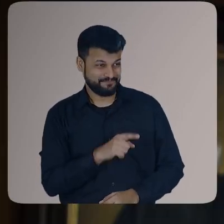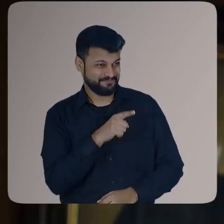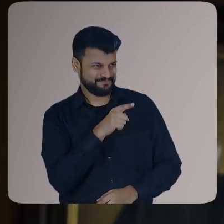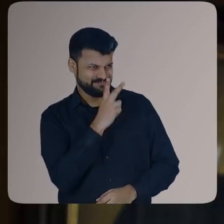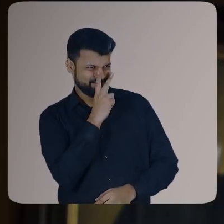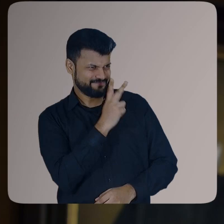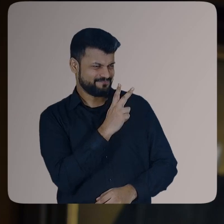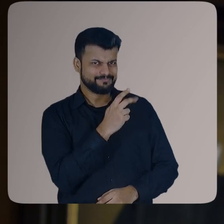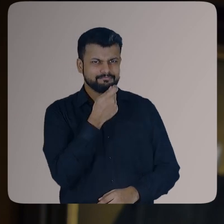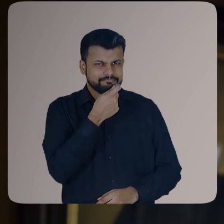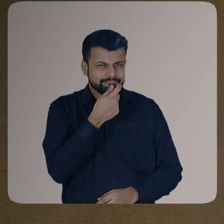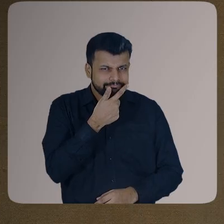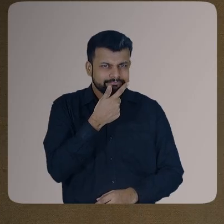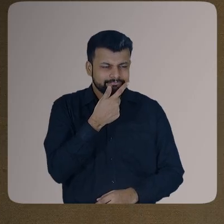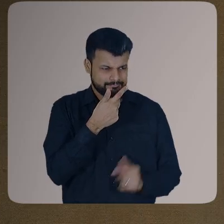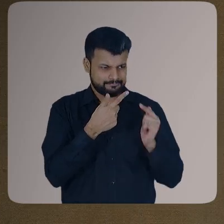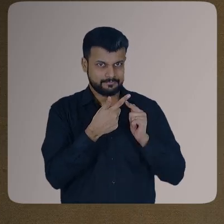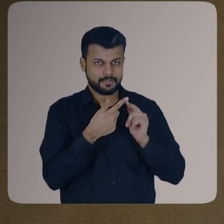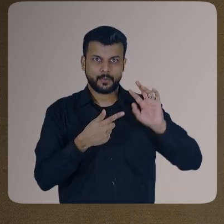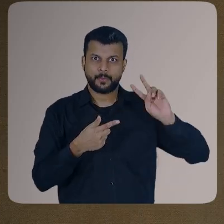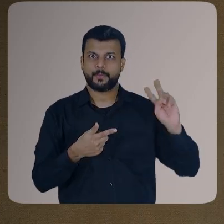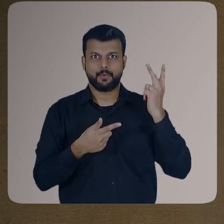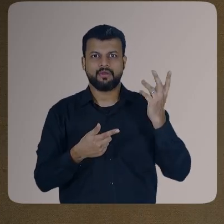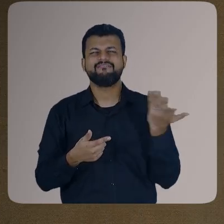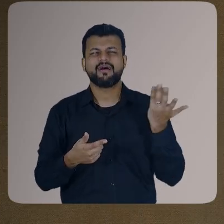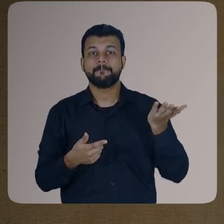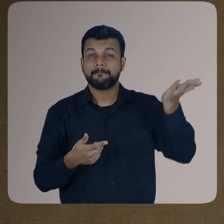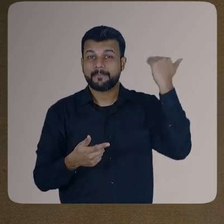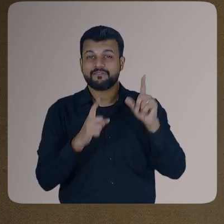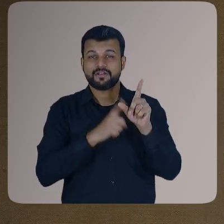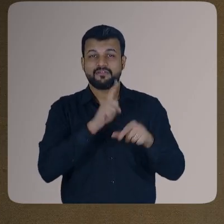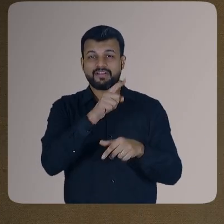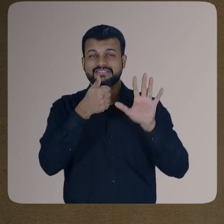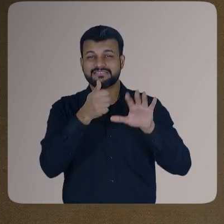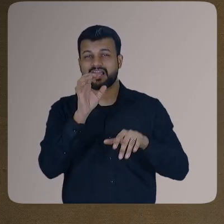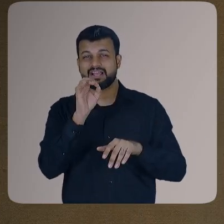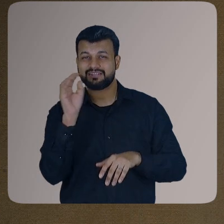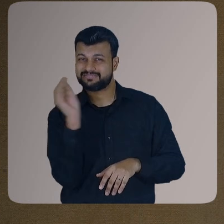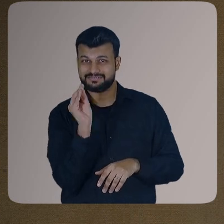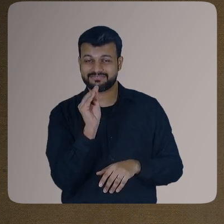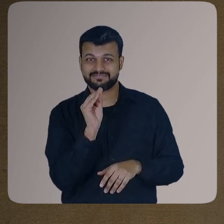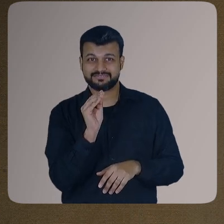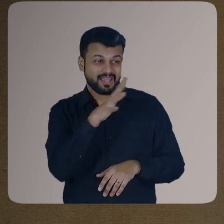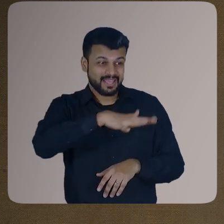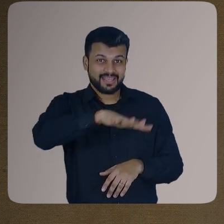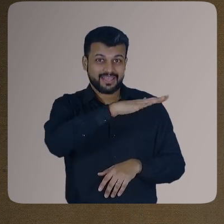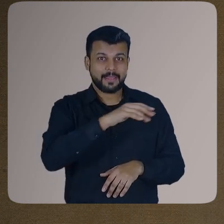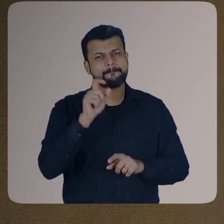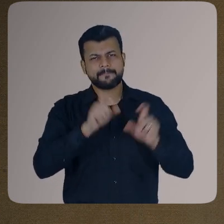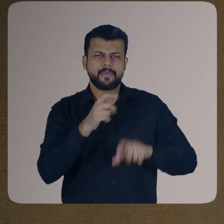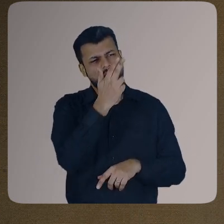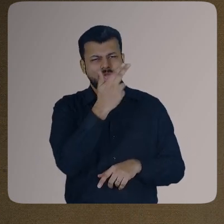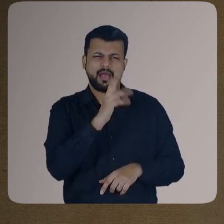this portrait apart for me is the way in which Hals has given us the suggestion of a smile. This is